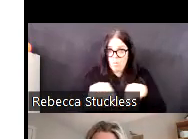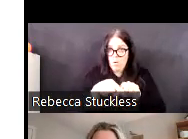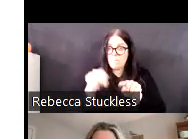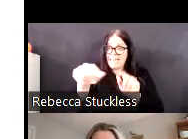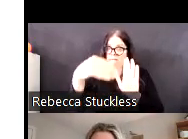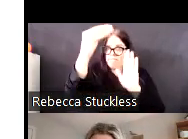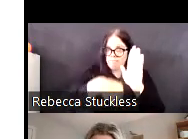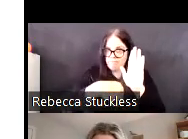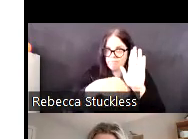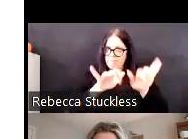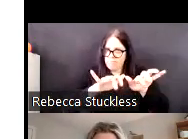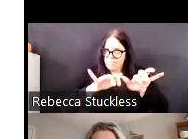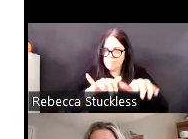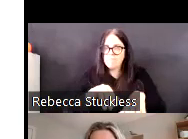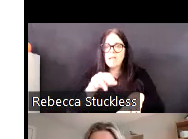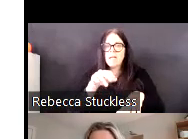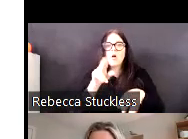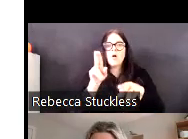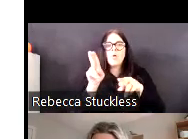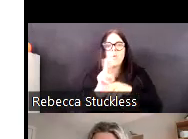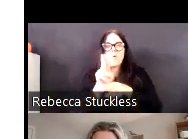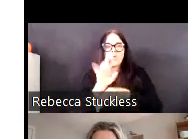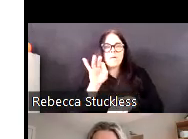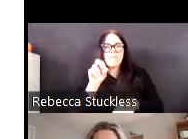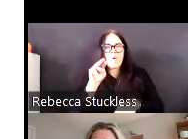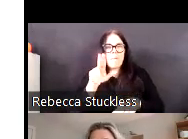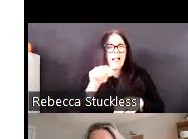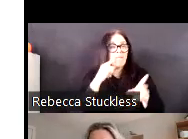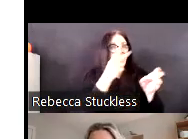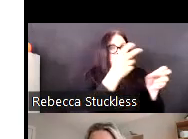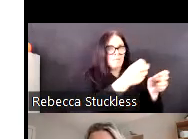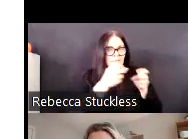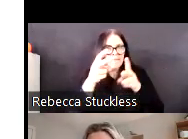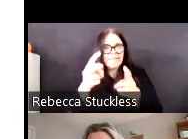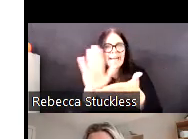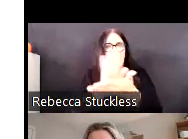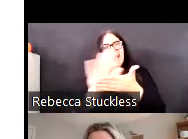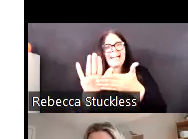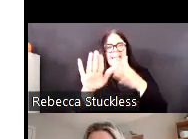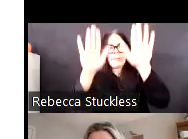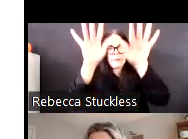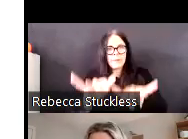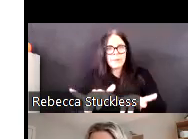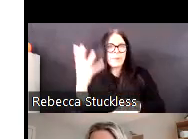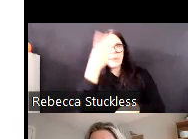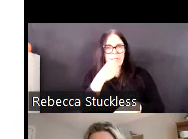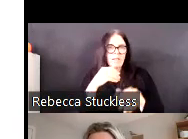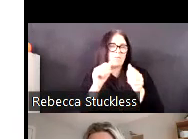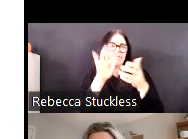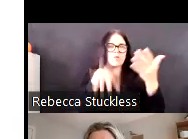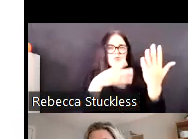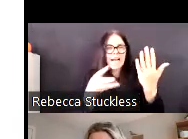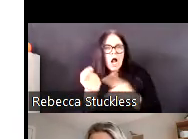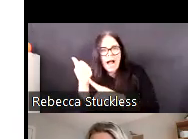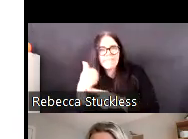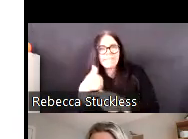answers. We used formulas to copy them into a separate sheet that will be nicely laid out, clean, without grids, with some